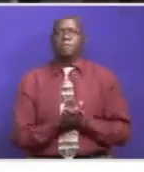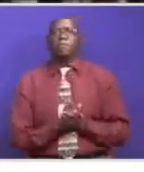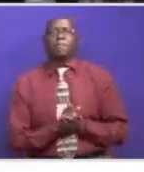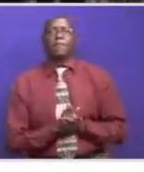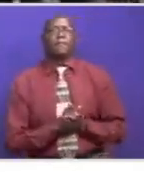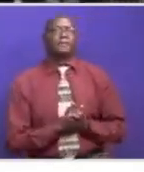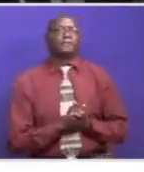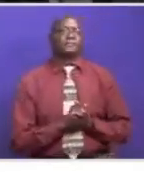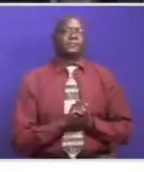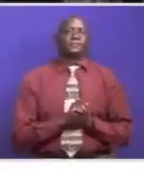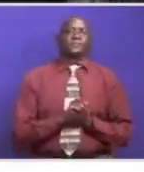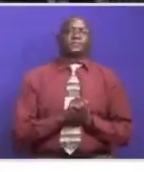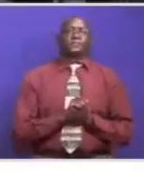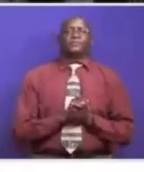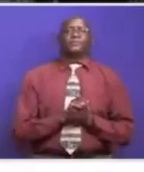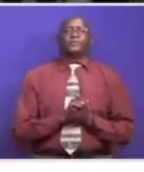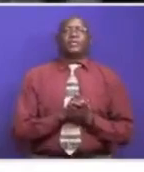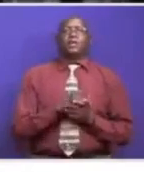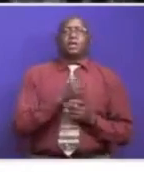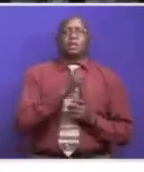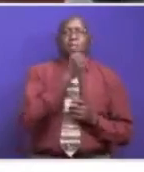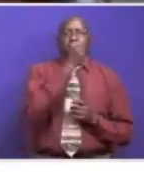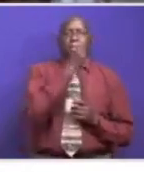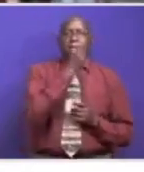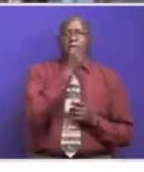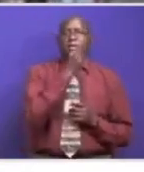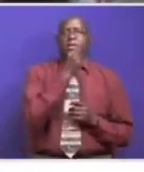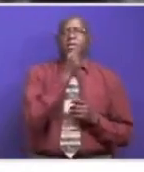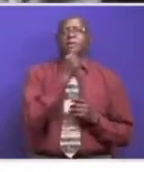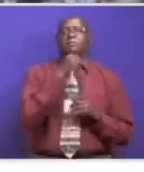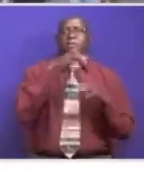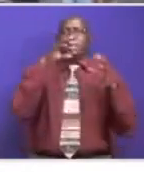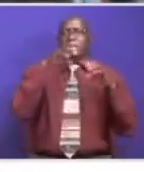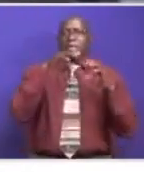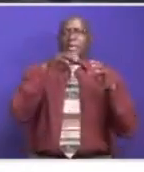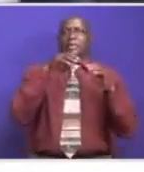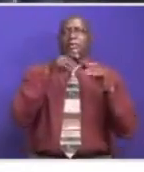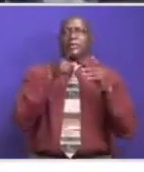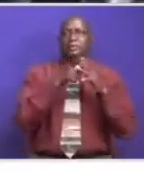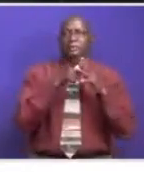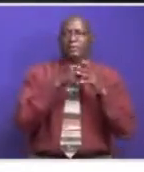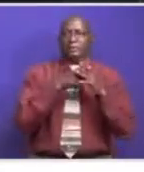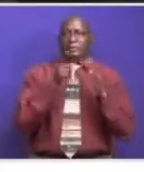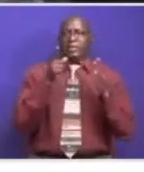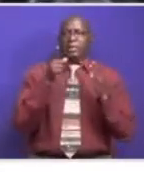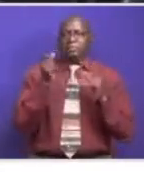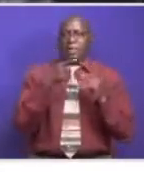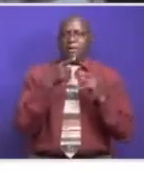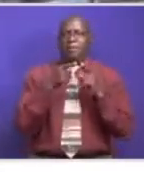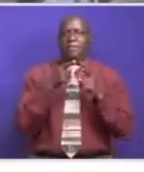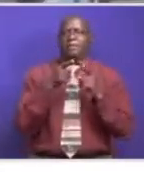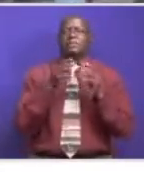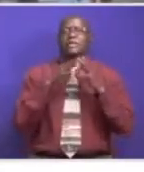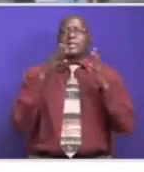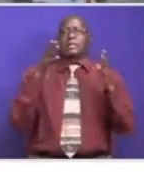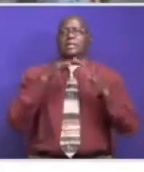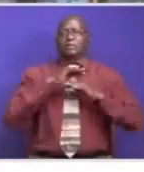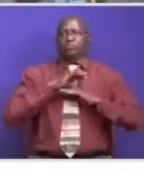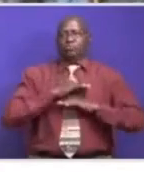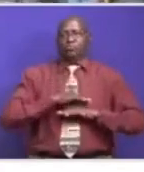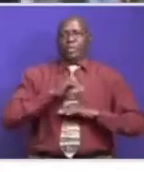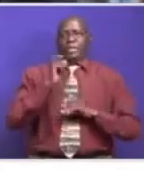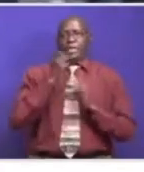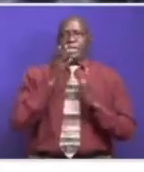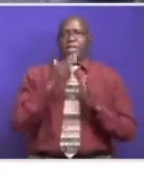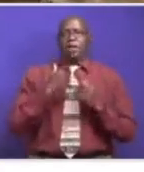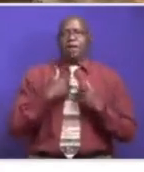While the onset of the March to May long rain season, which began in the last week of March, is considered a great relief to many